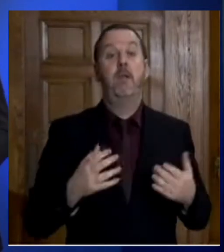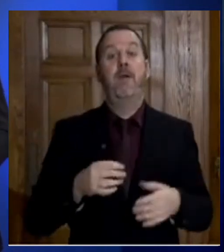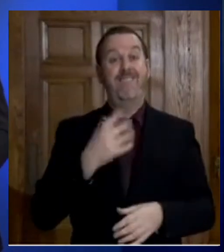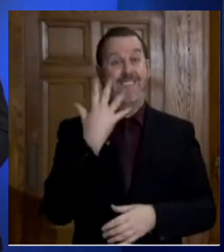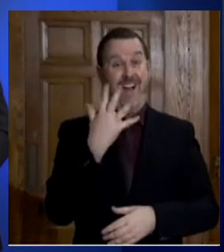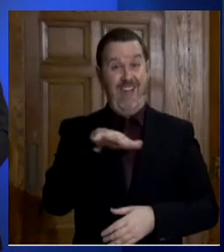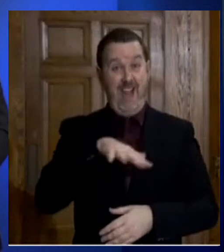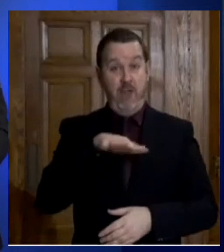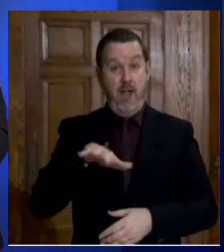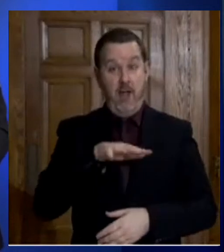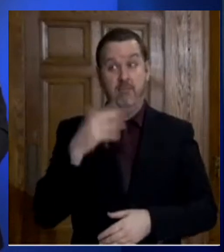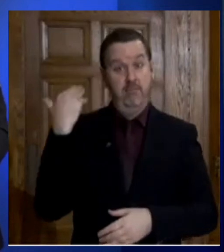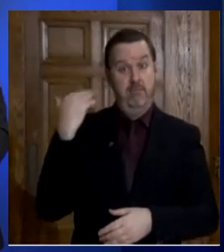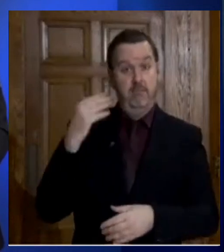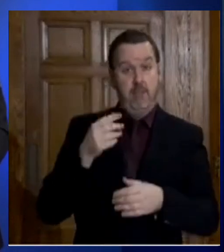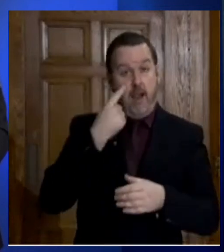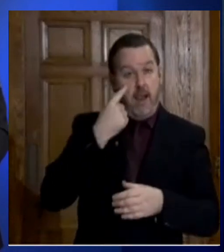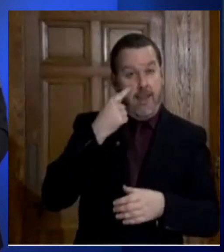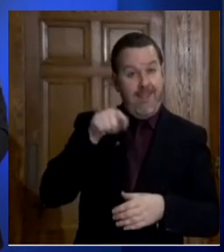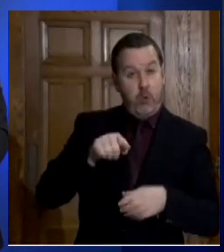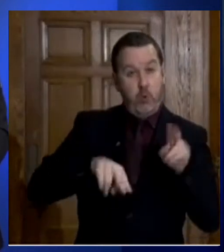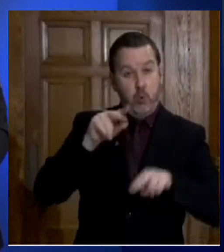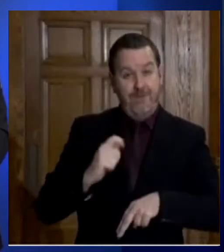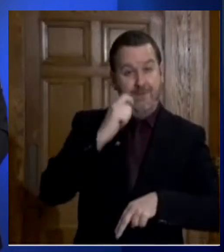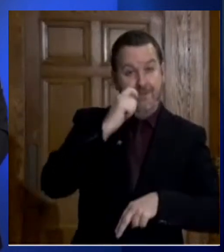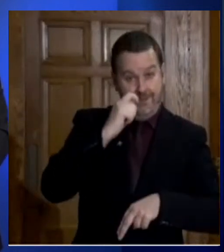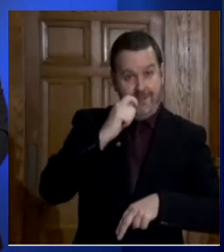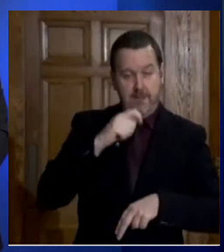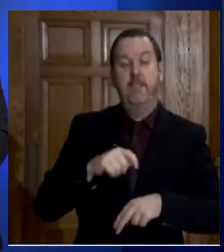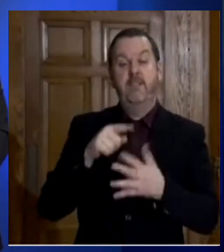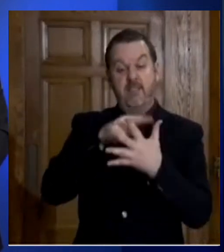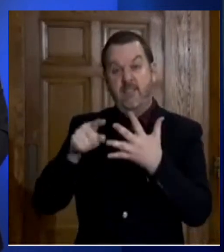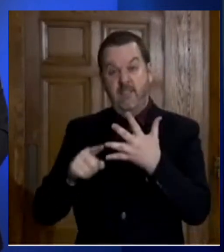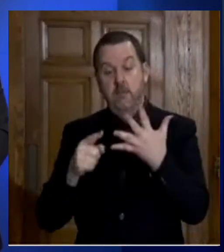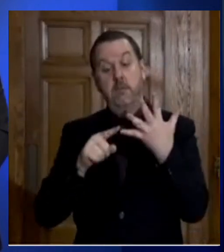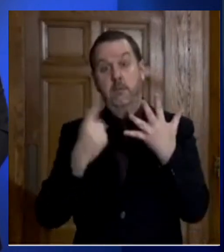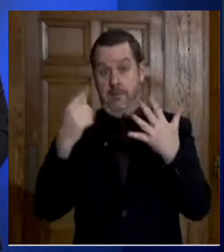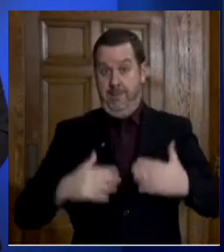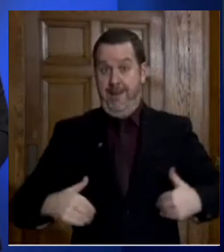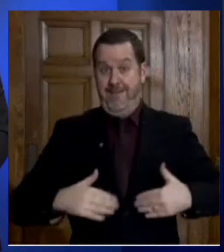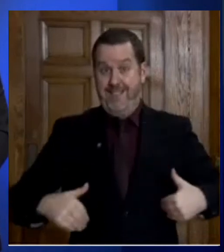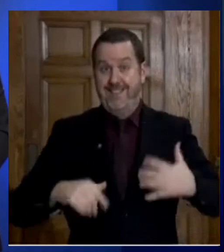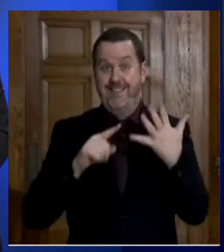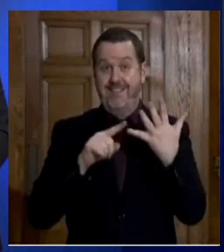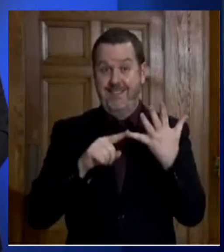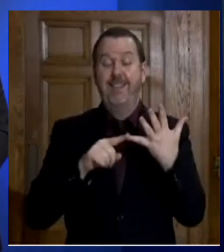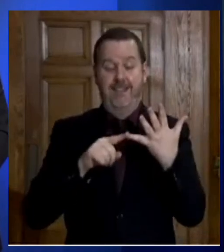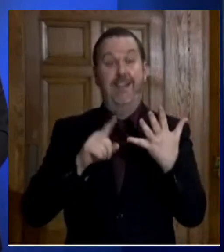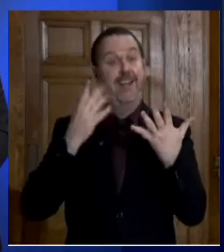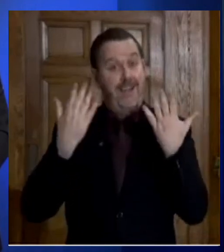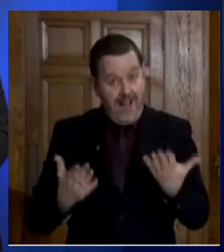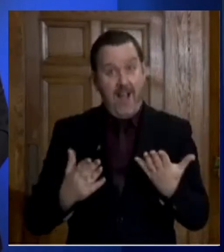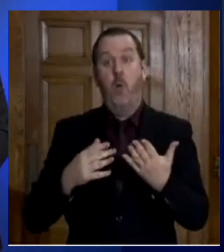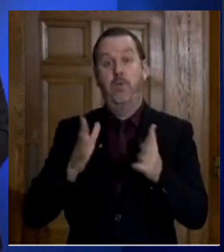5 early pilot sites across the UK to trial the new Limera DX rapid test, which has now been validated and tested